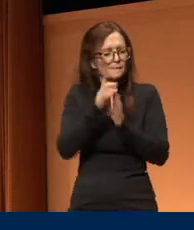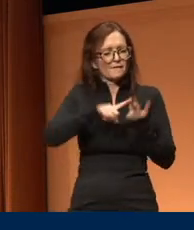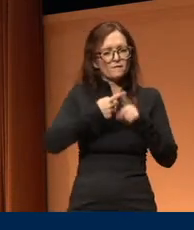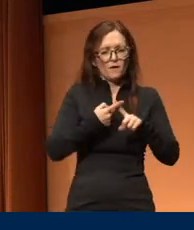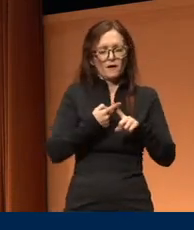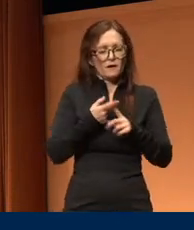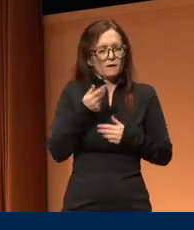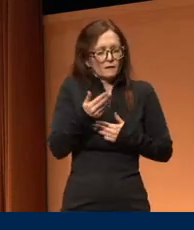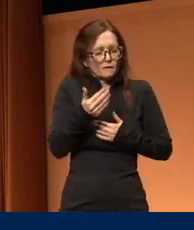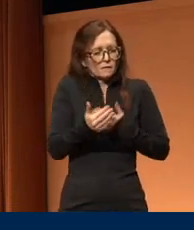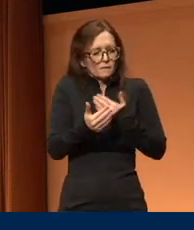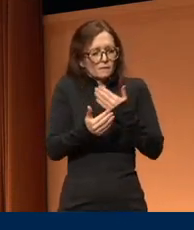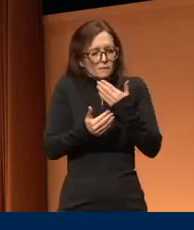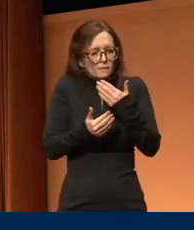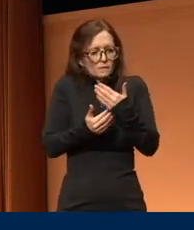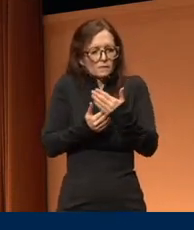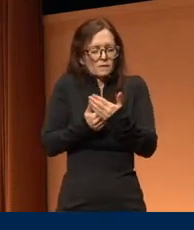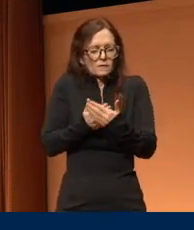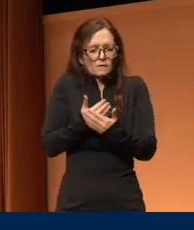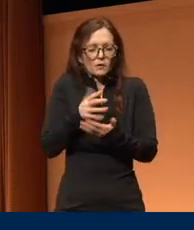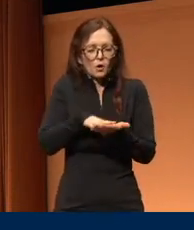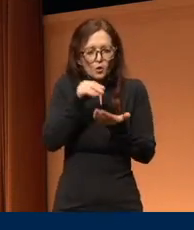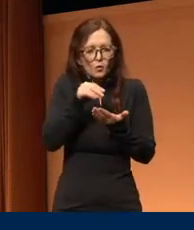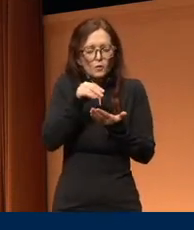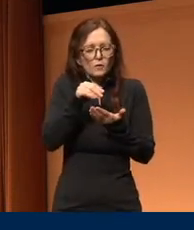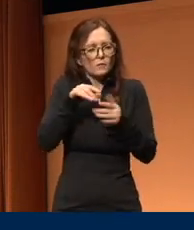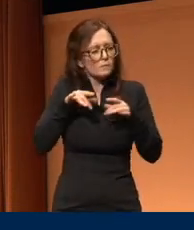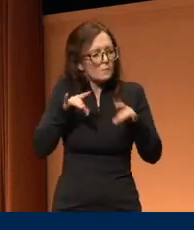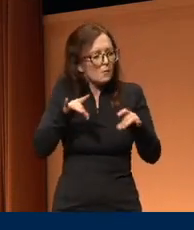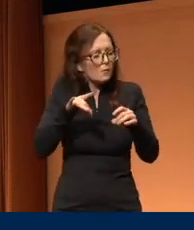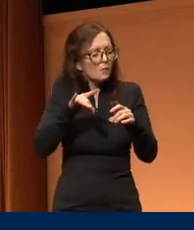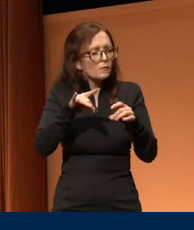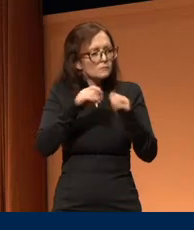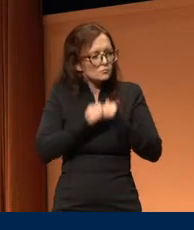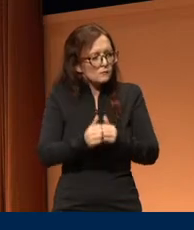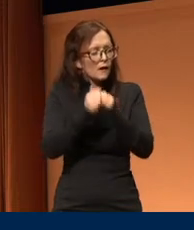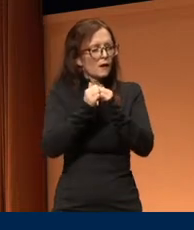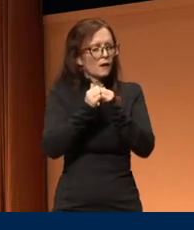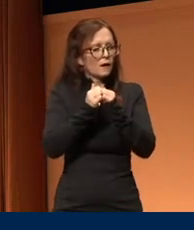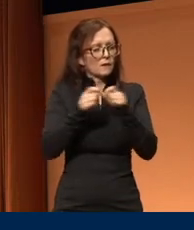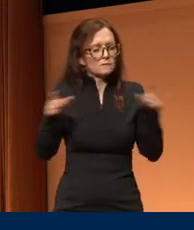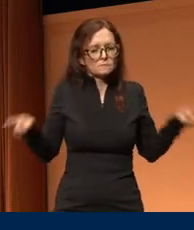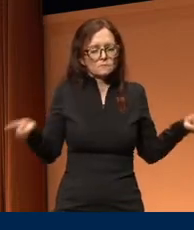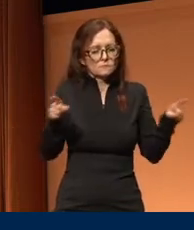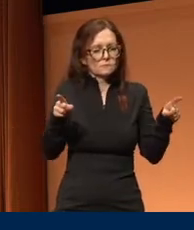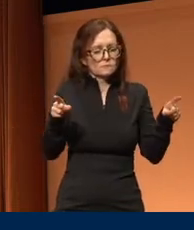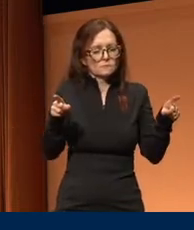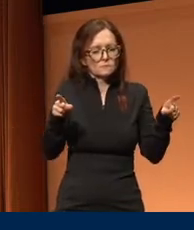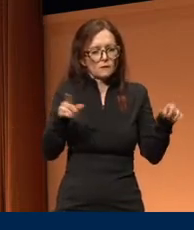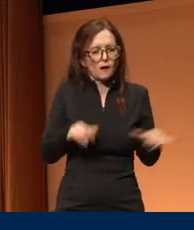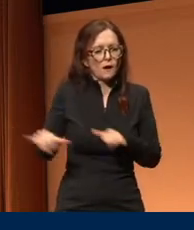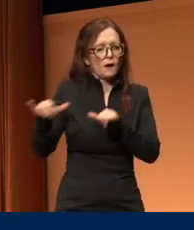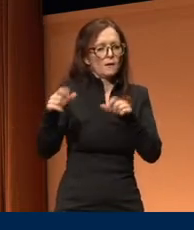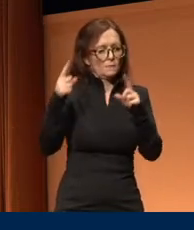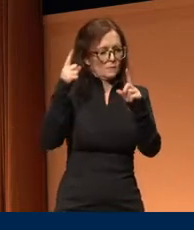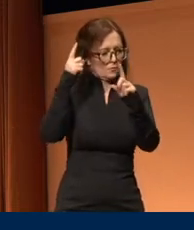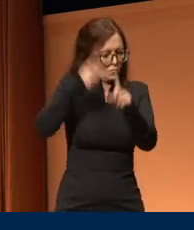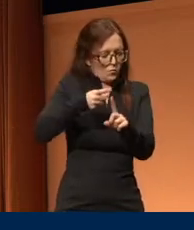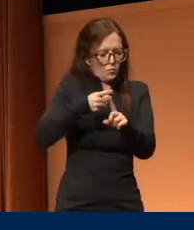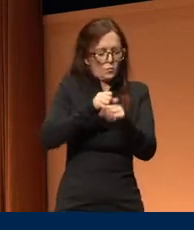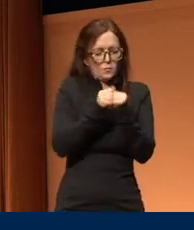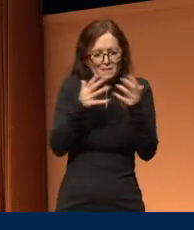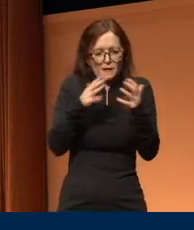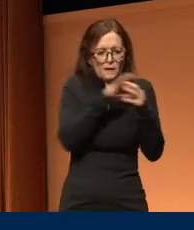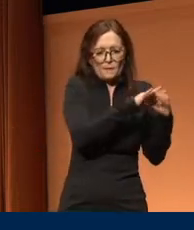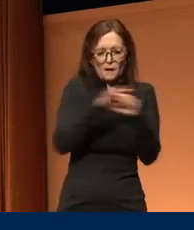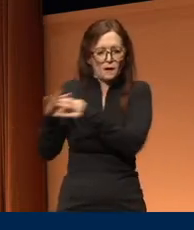little through the process of learning together and bonding over a common goal. Without bonding, there would have been no learning and no chance for either of